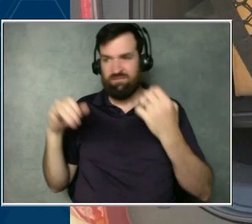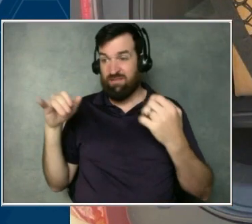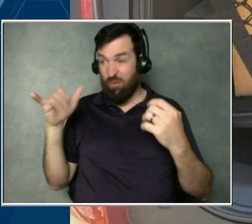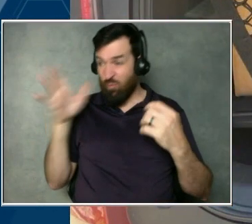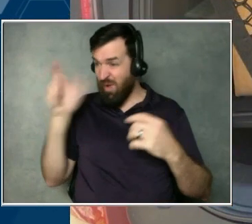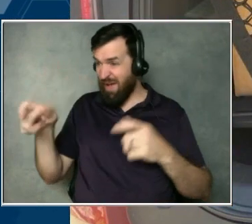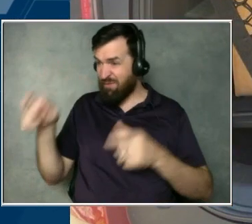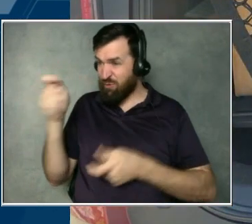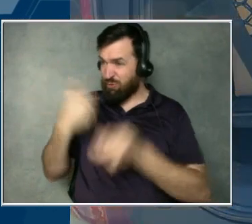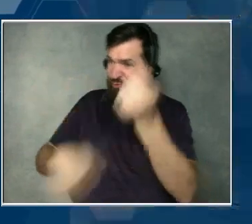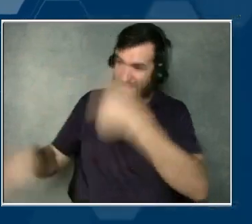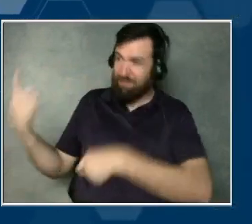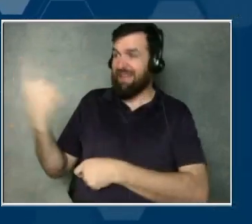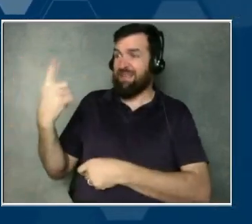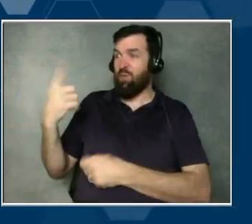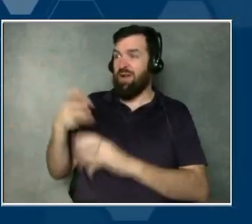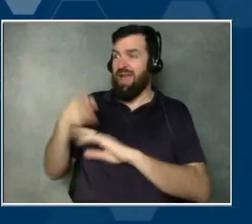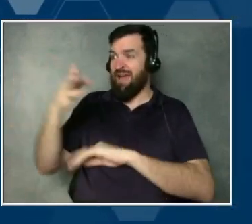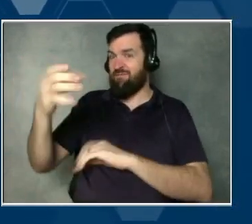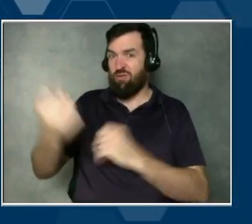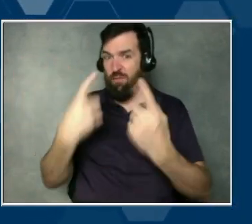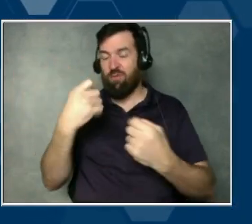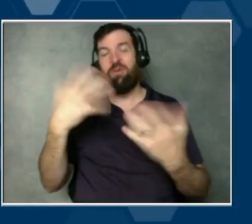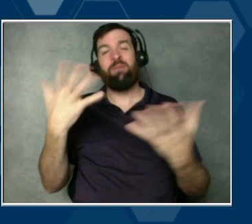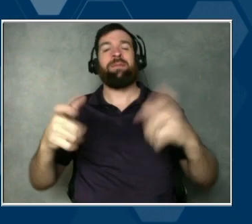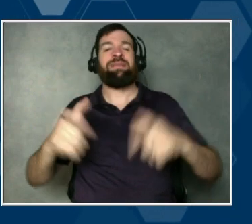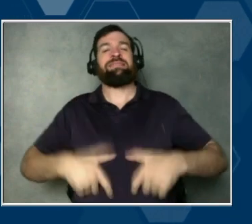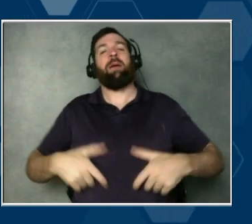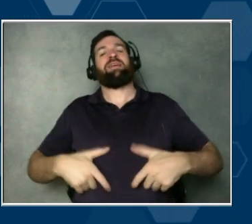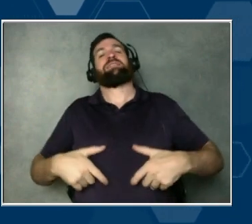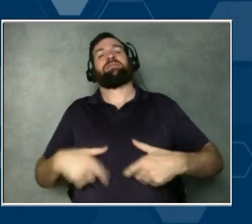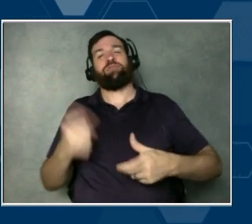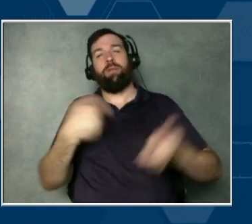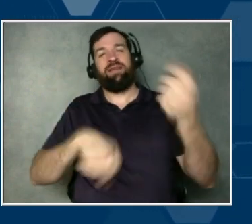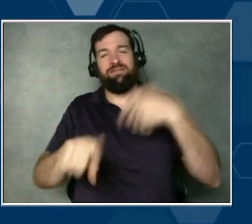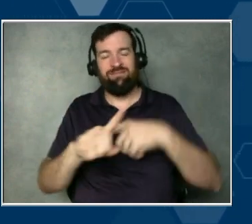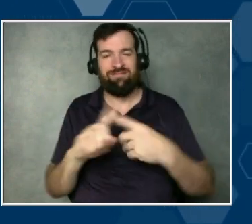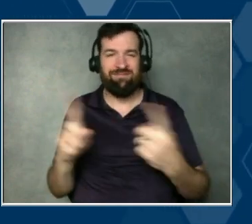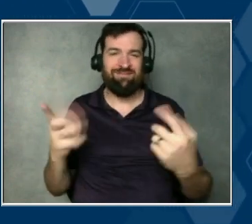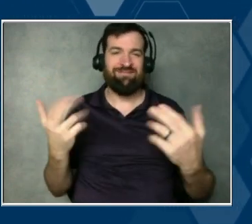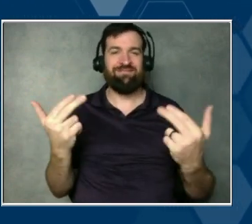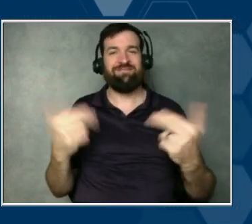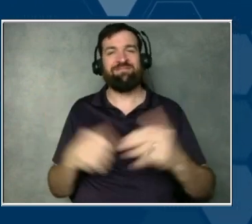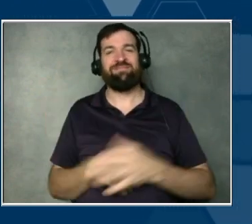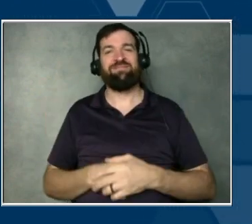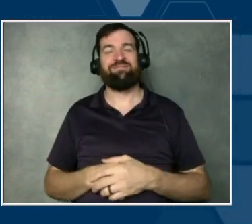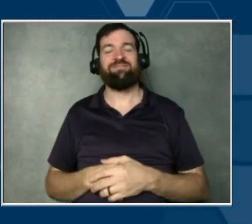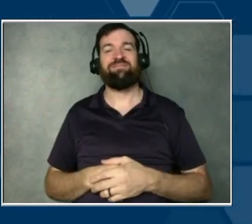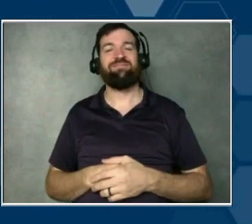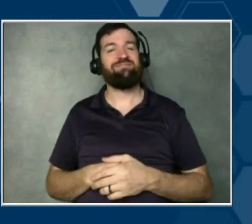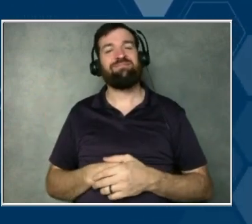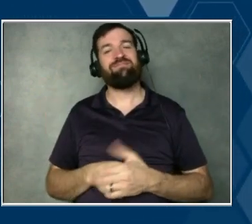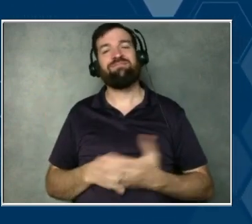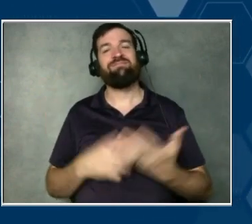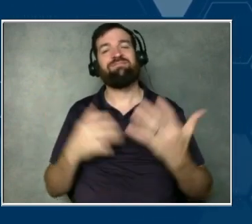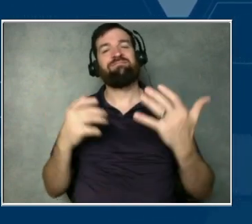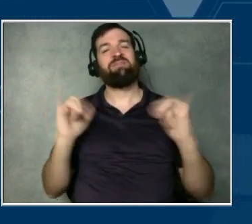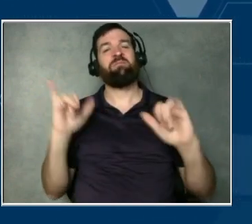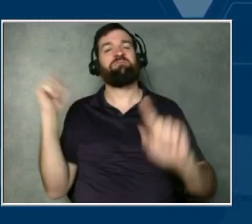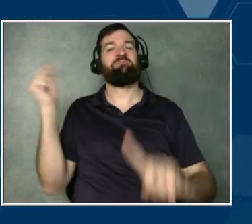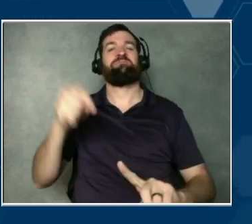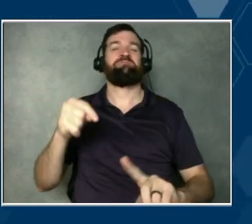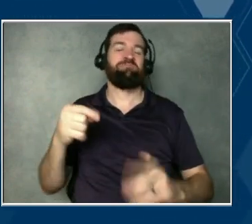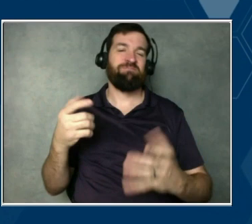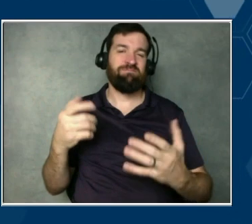most likely. I don't know if we'll be doing stomach transplants yet, but clearly it's going to. But nonetheless, this is